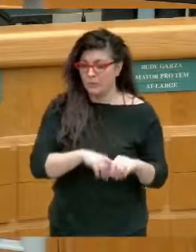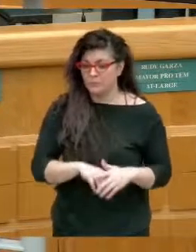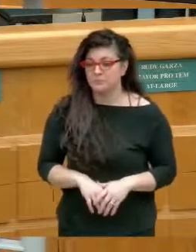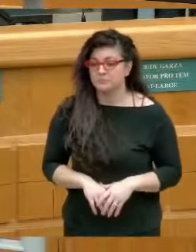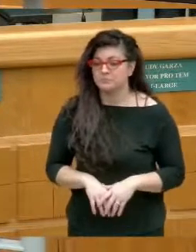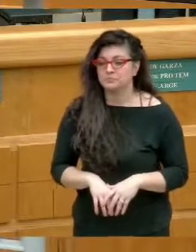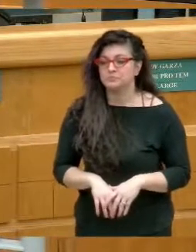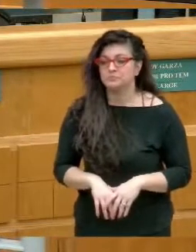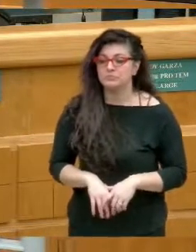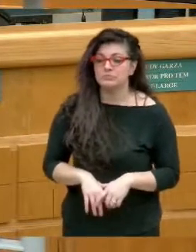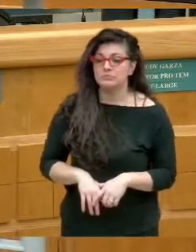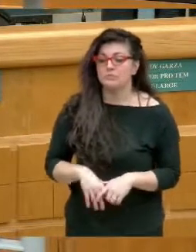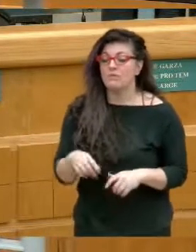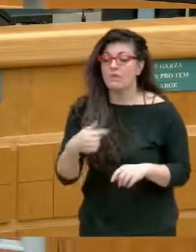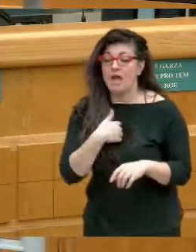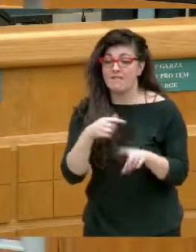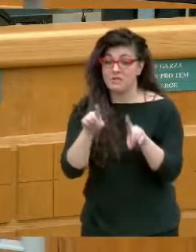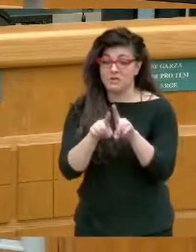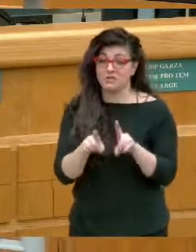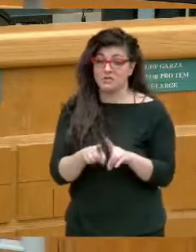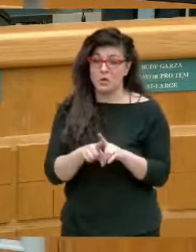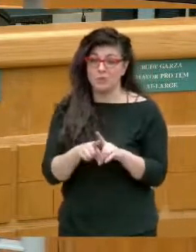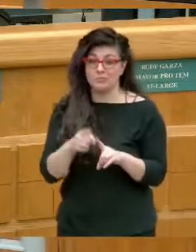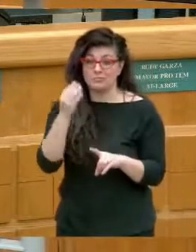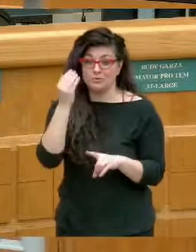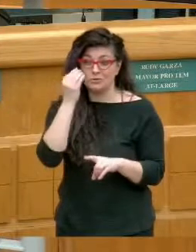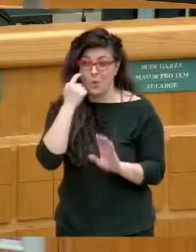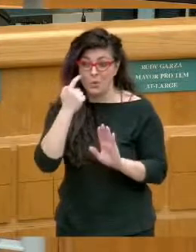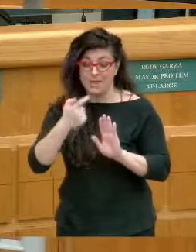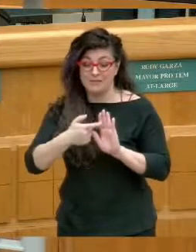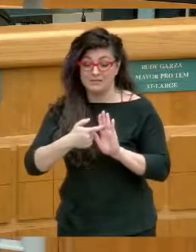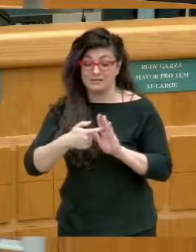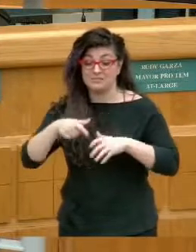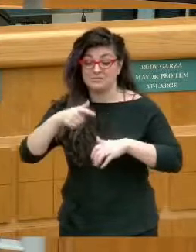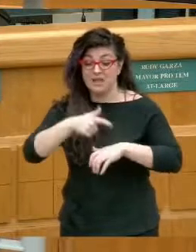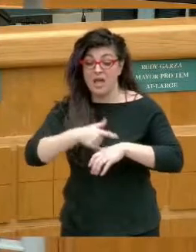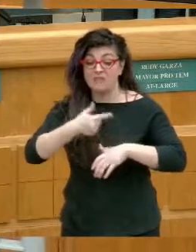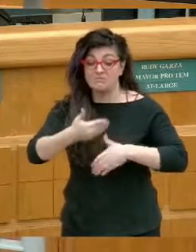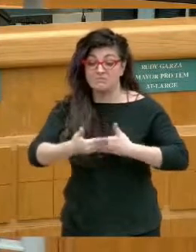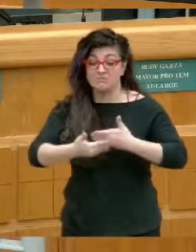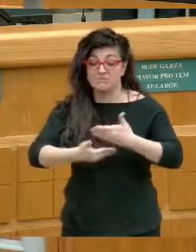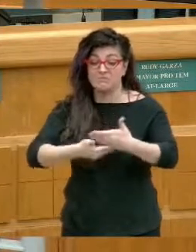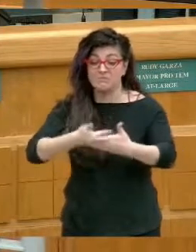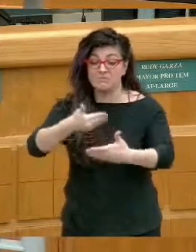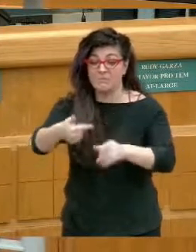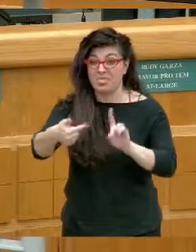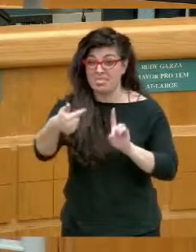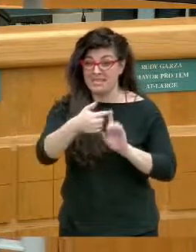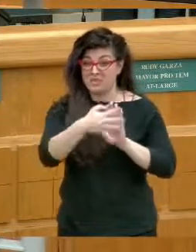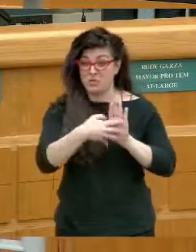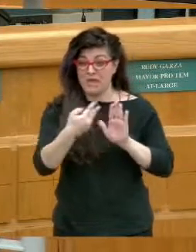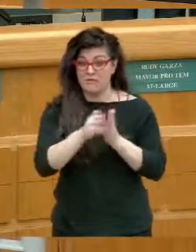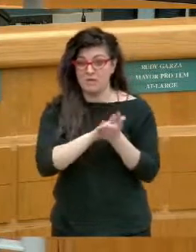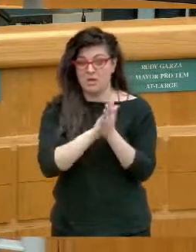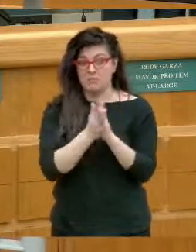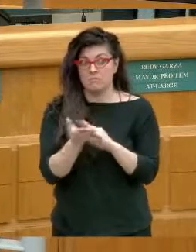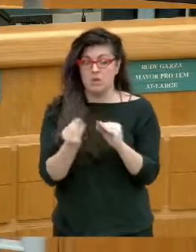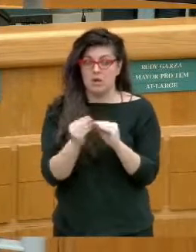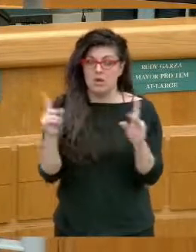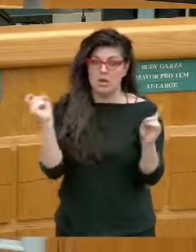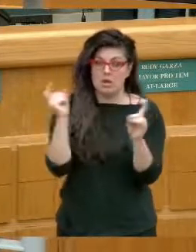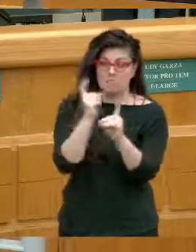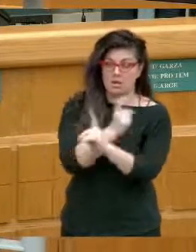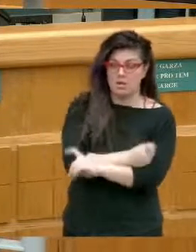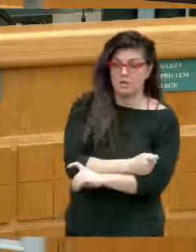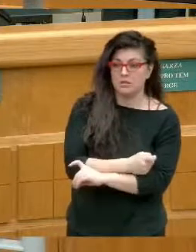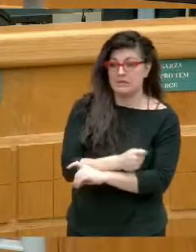as time moves forward, this gets more and more complex. And I don't know how long we'll be able to use it for, but at least right now it